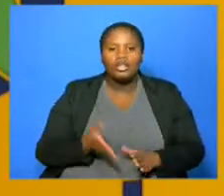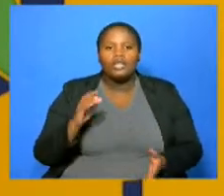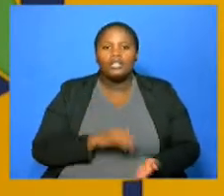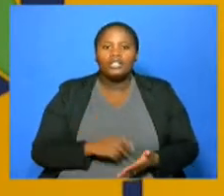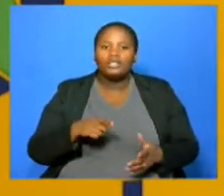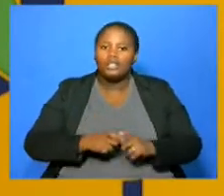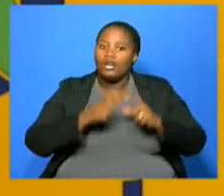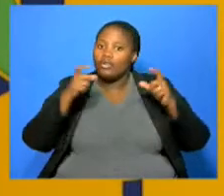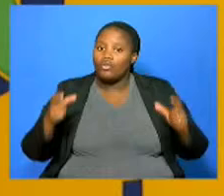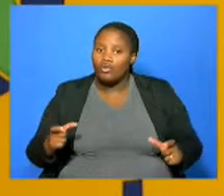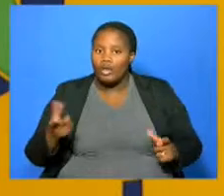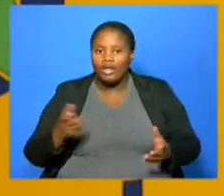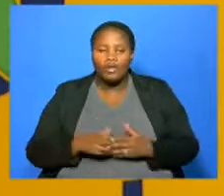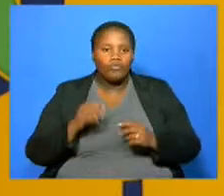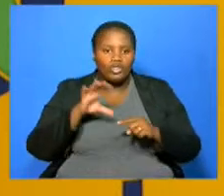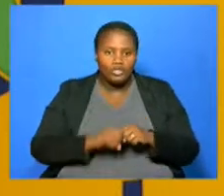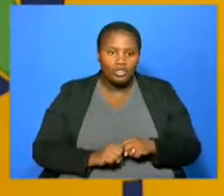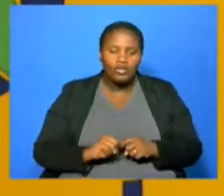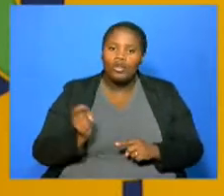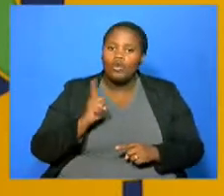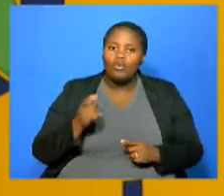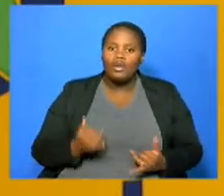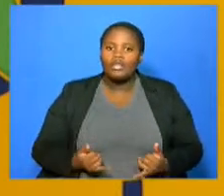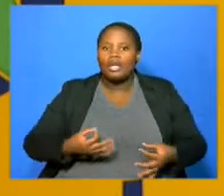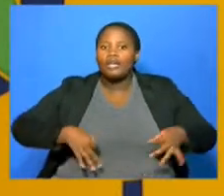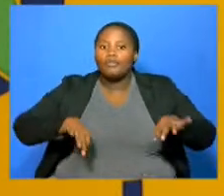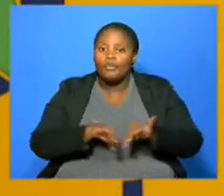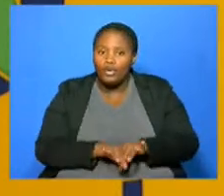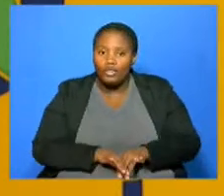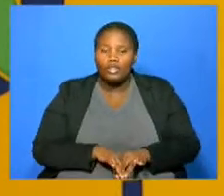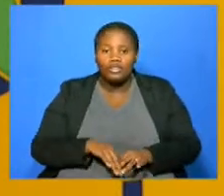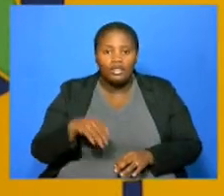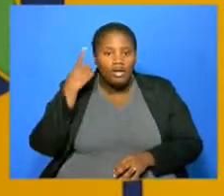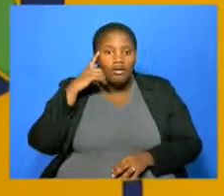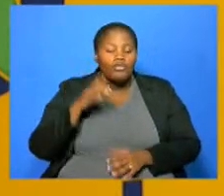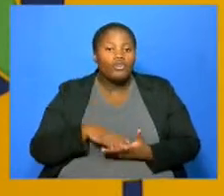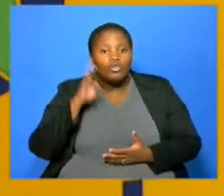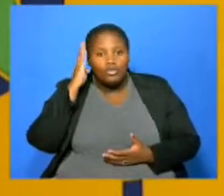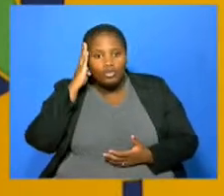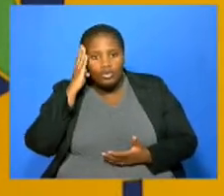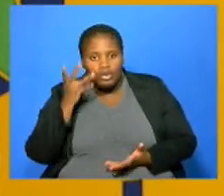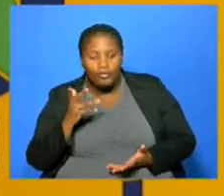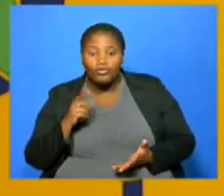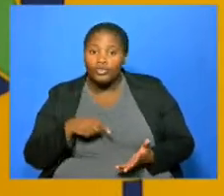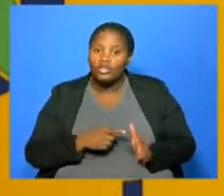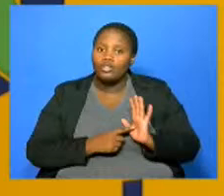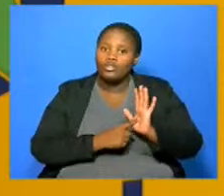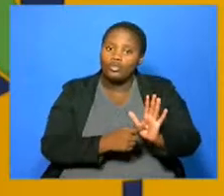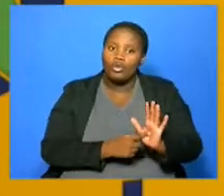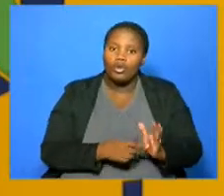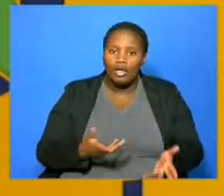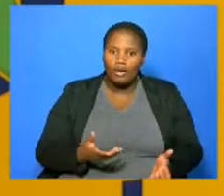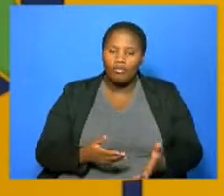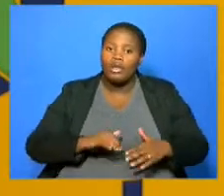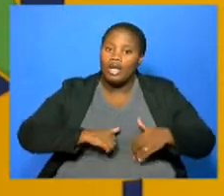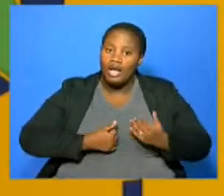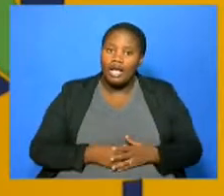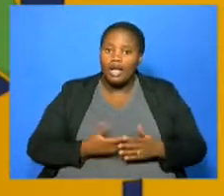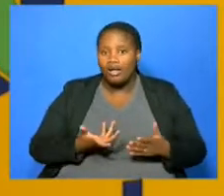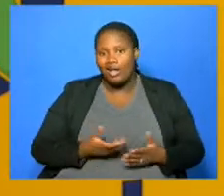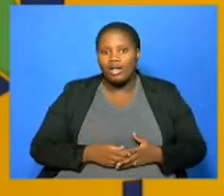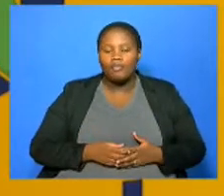a great milestone for us that is worth noting. Members Bolao, this goes to show the level of